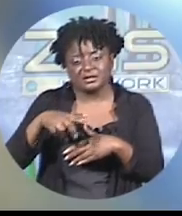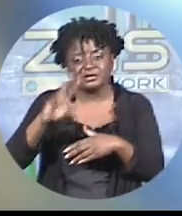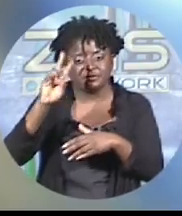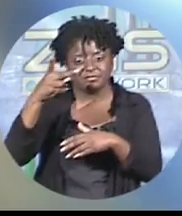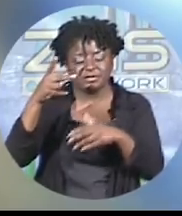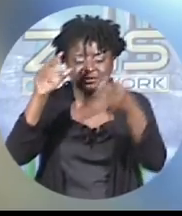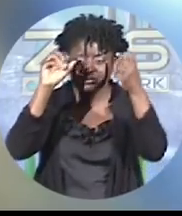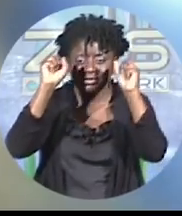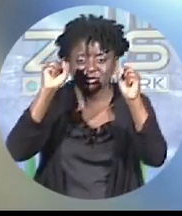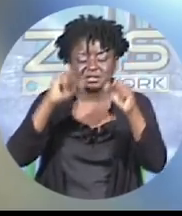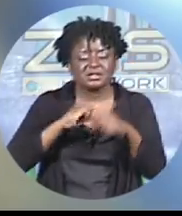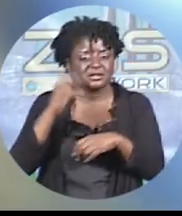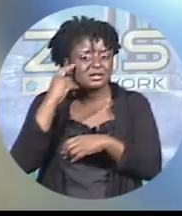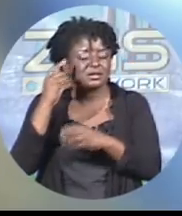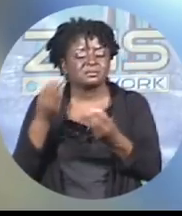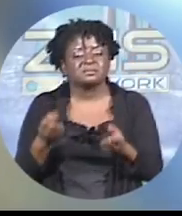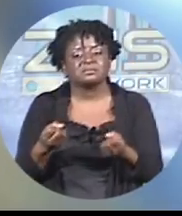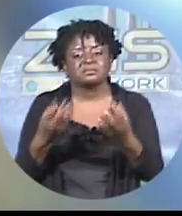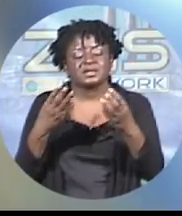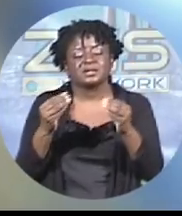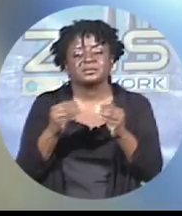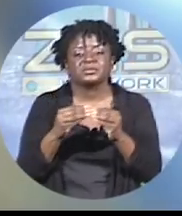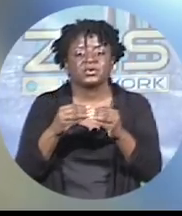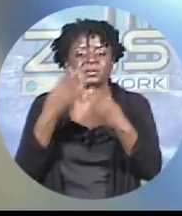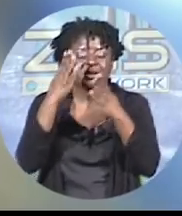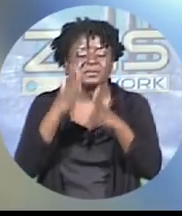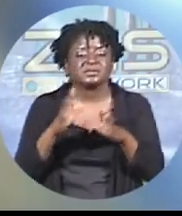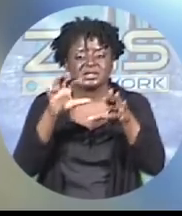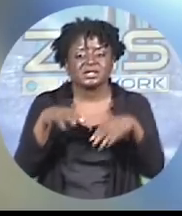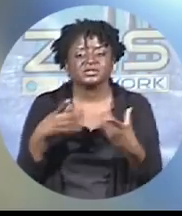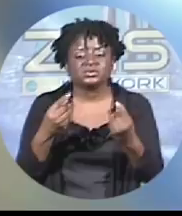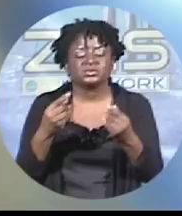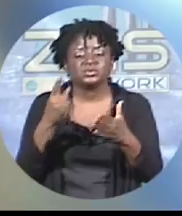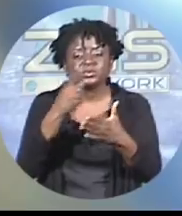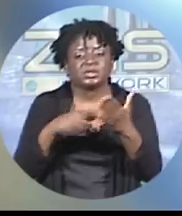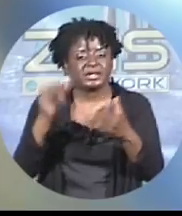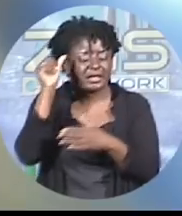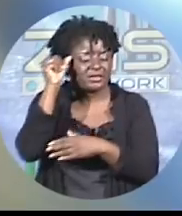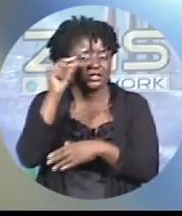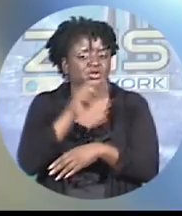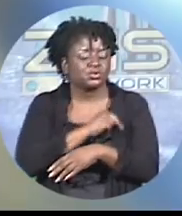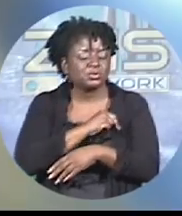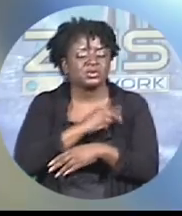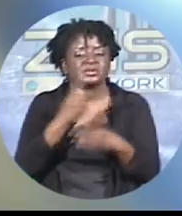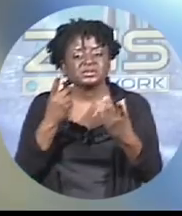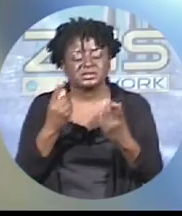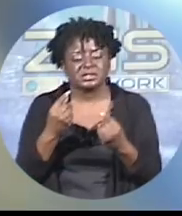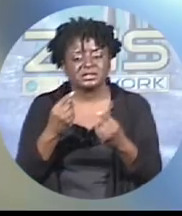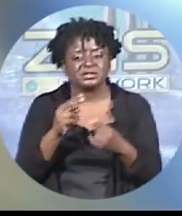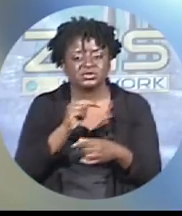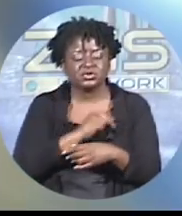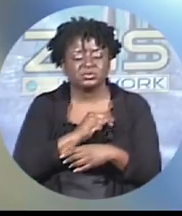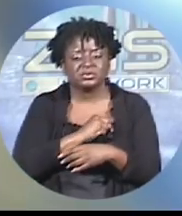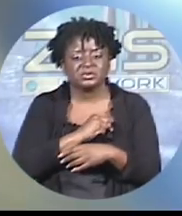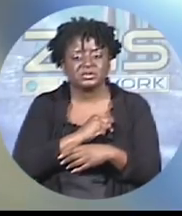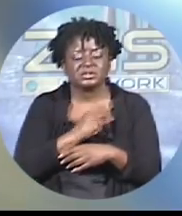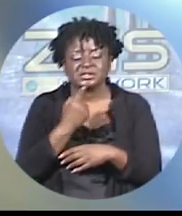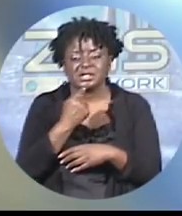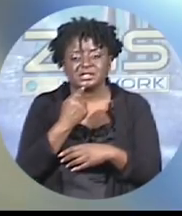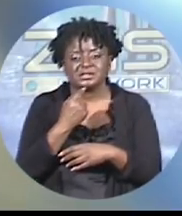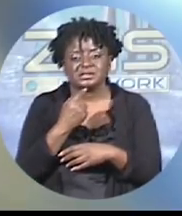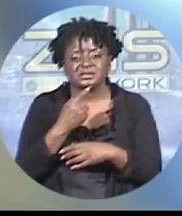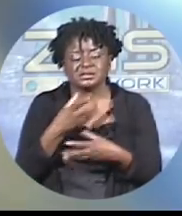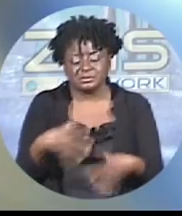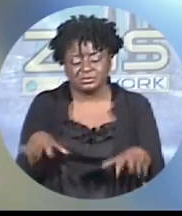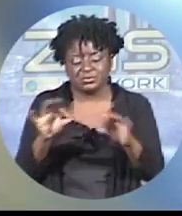think many more Bahamians can do what Anthony Newbold did. Newbold cites as defining moments in his